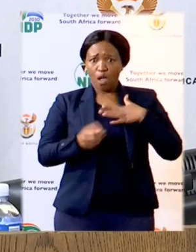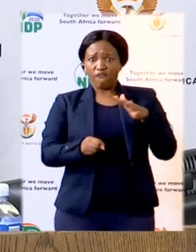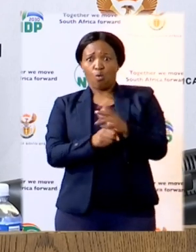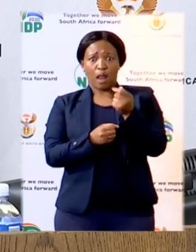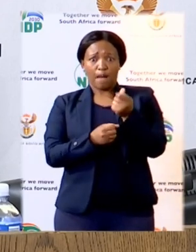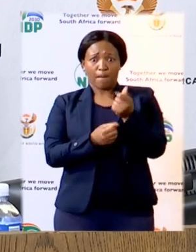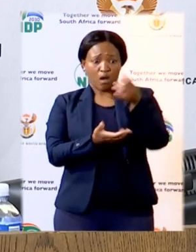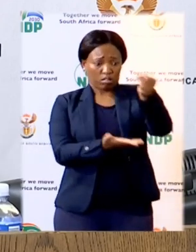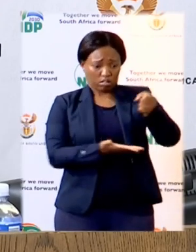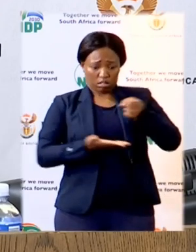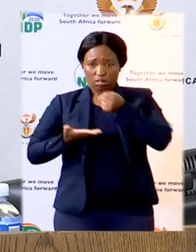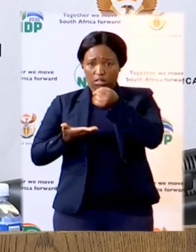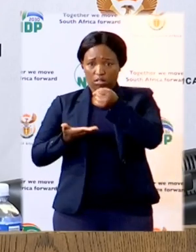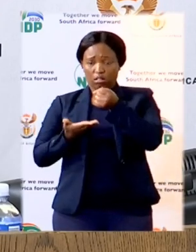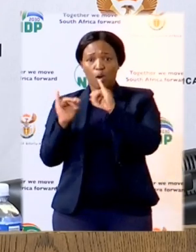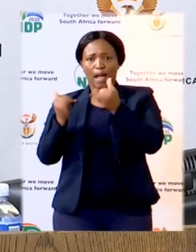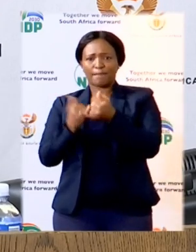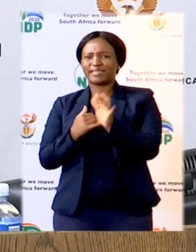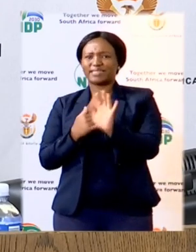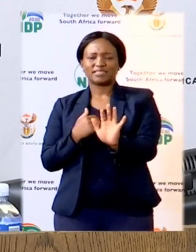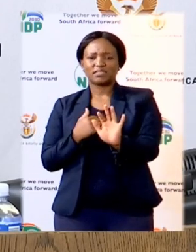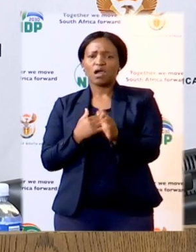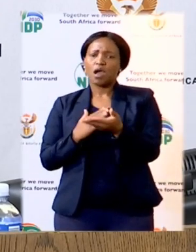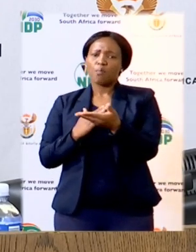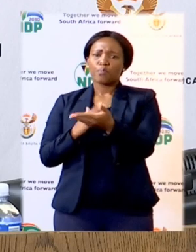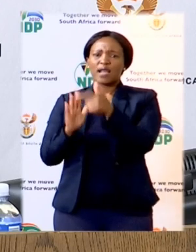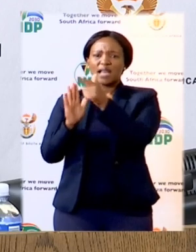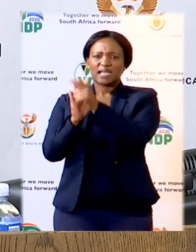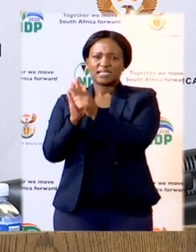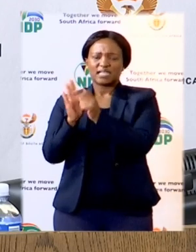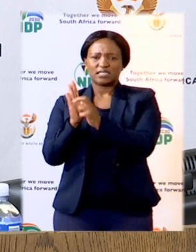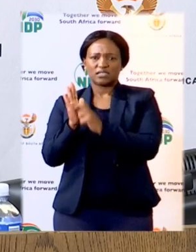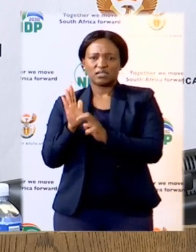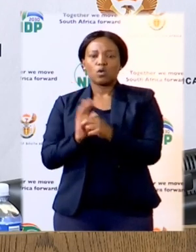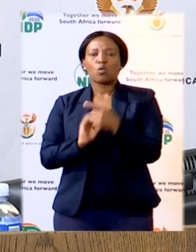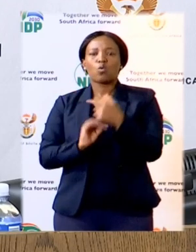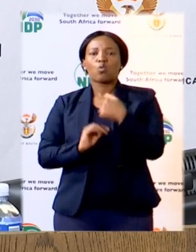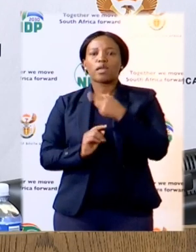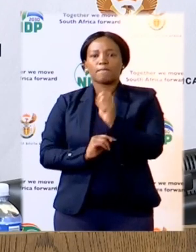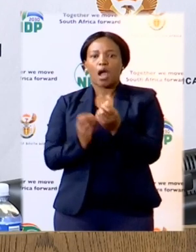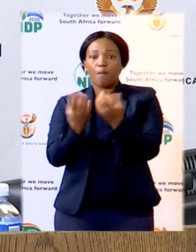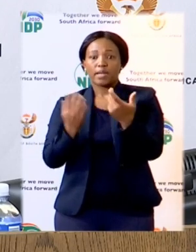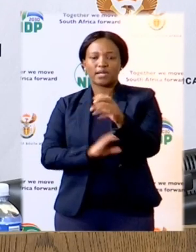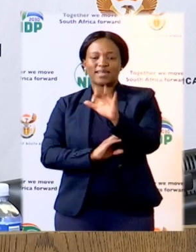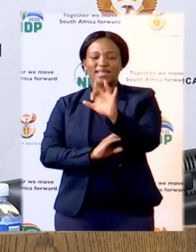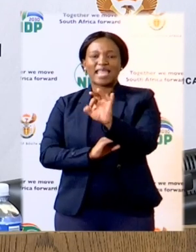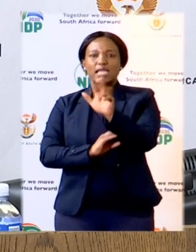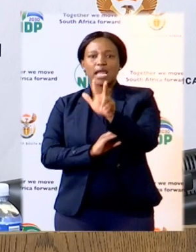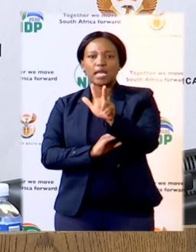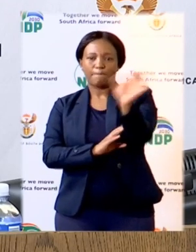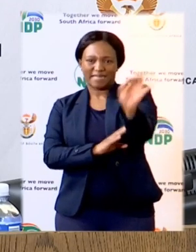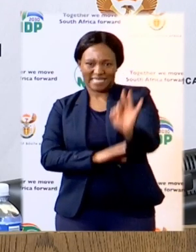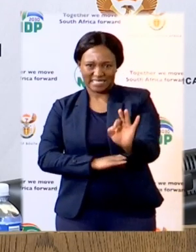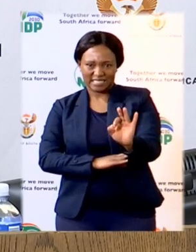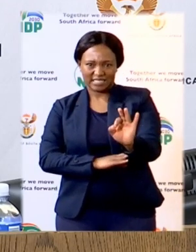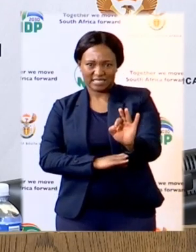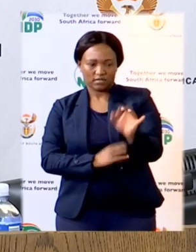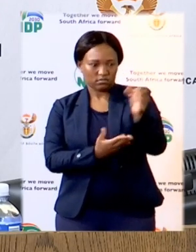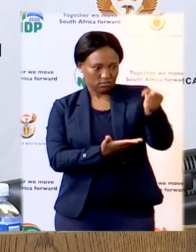amount. We're paying, and it's in the legislation, 38%, because it is